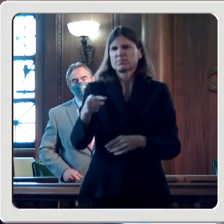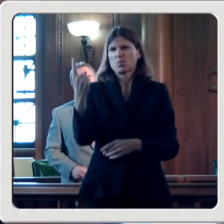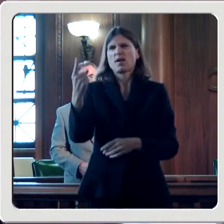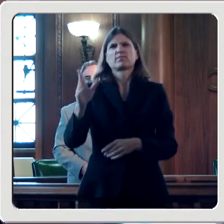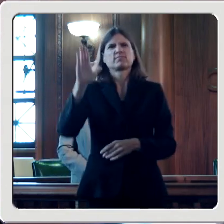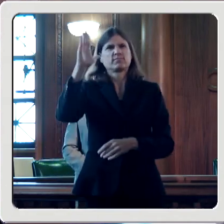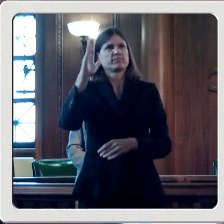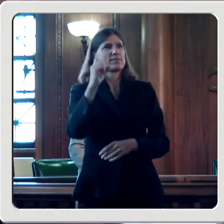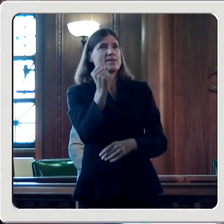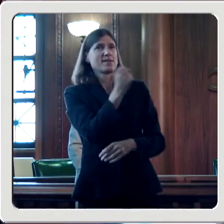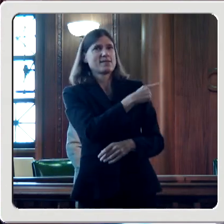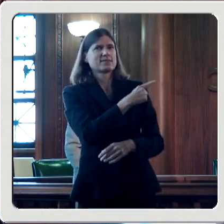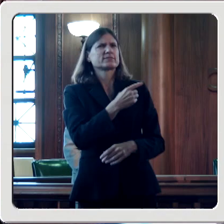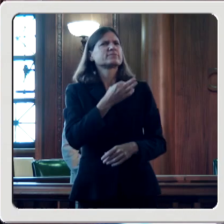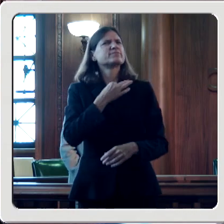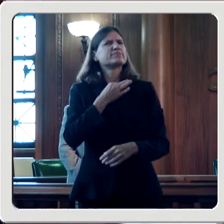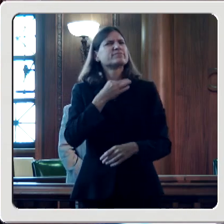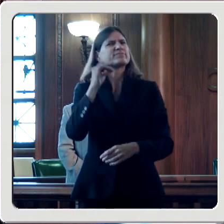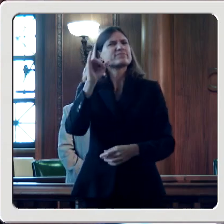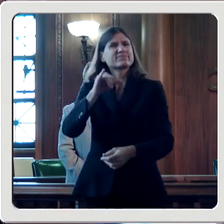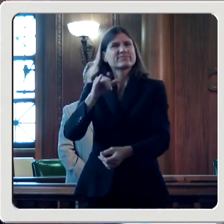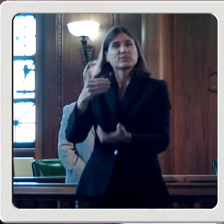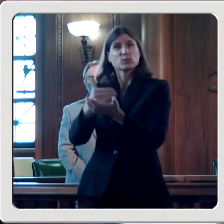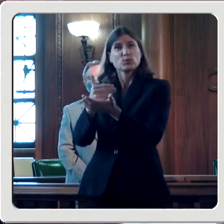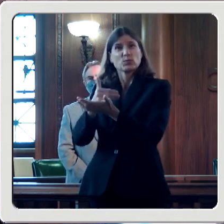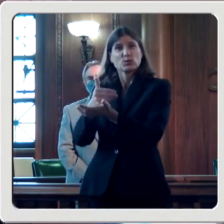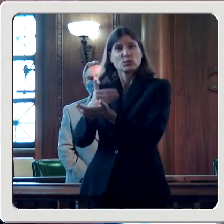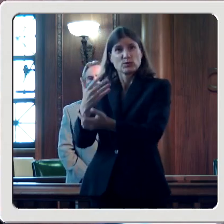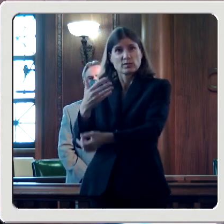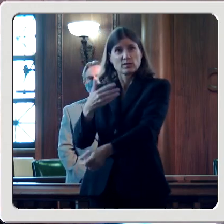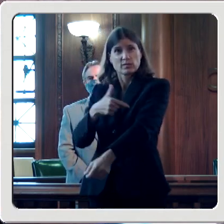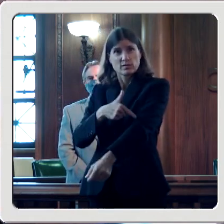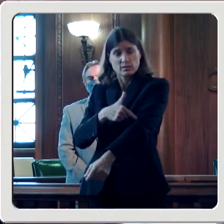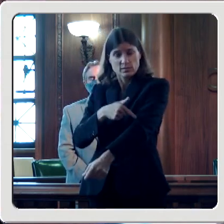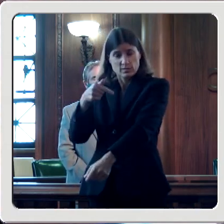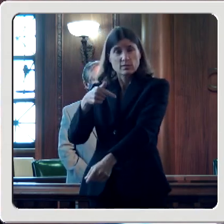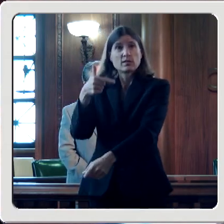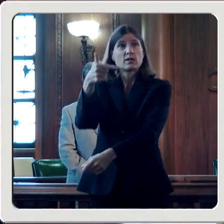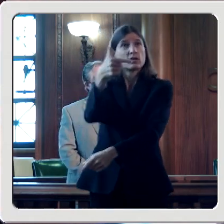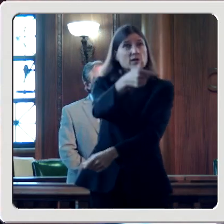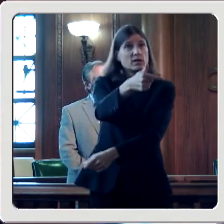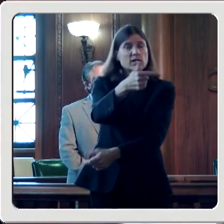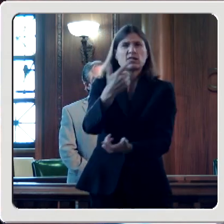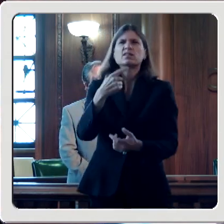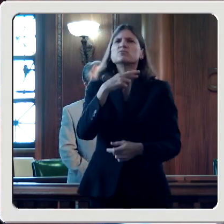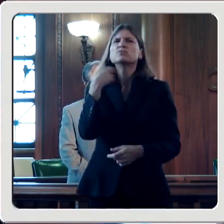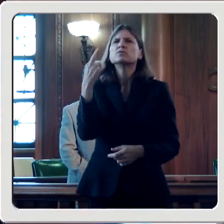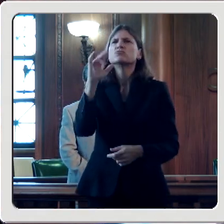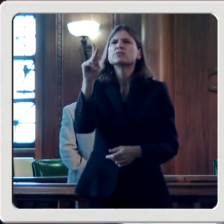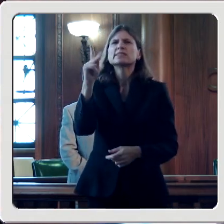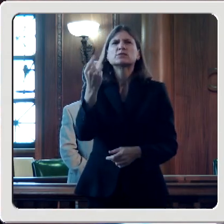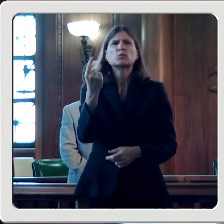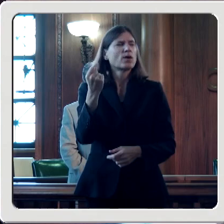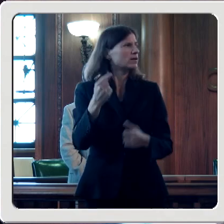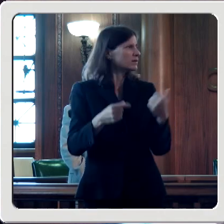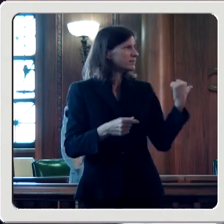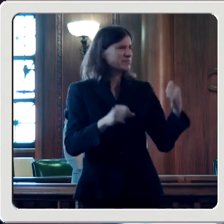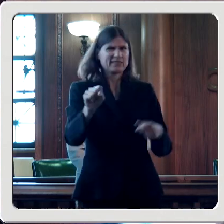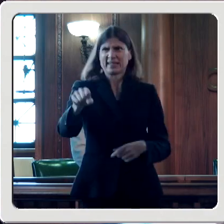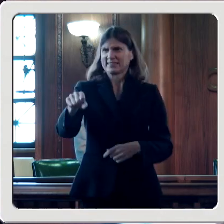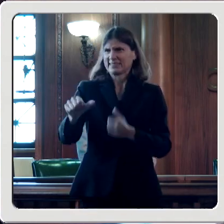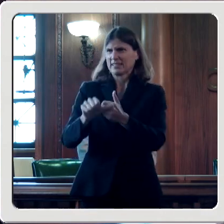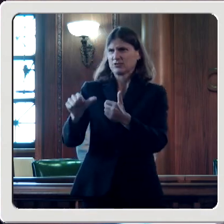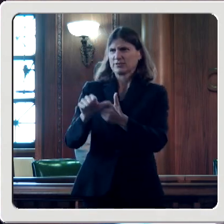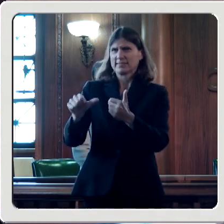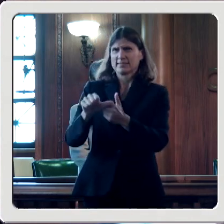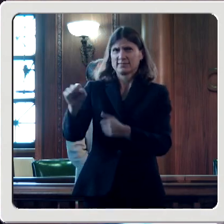the convalescent plasma therapy? Is there a downside? Sure. I mean, every medication or every treatment has